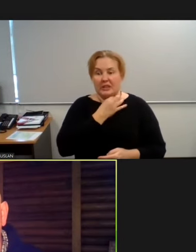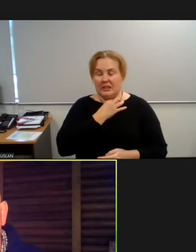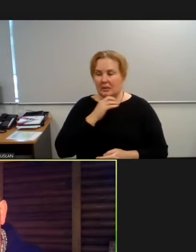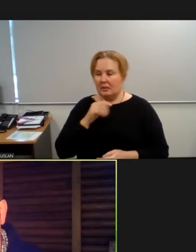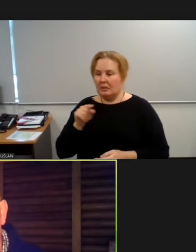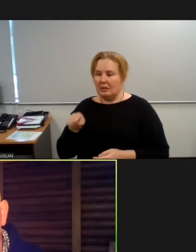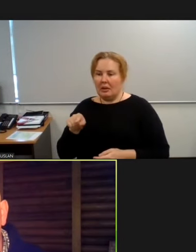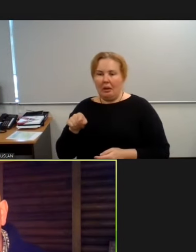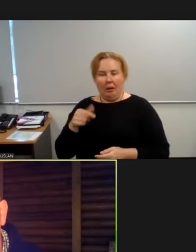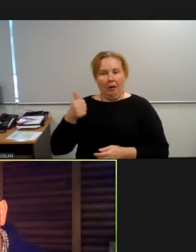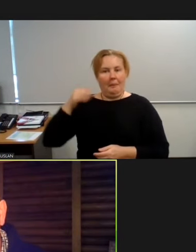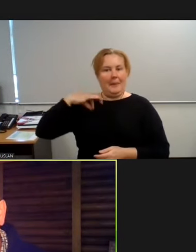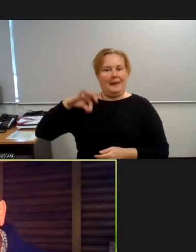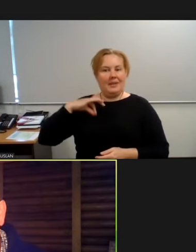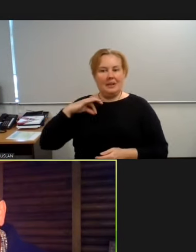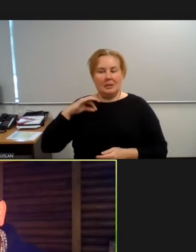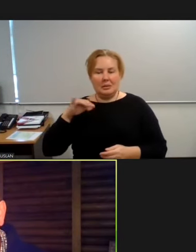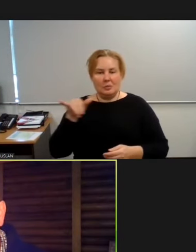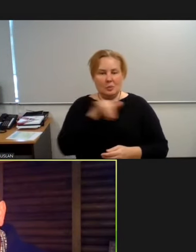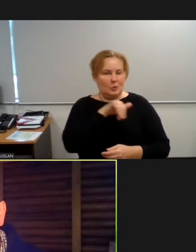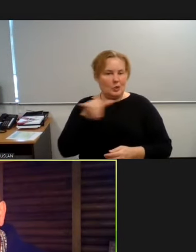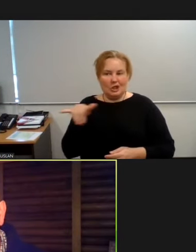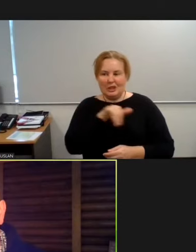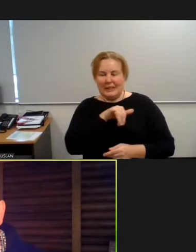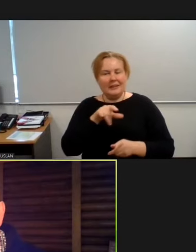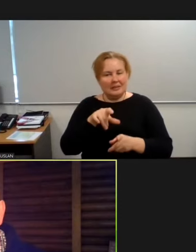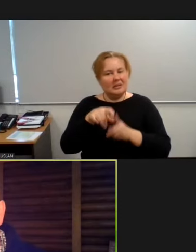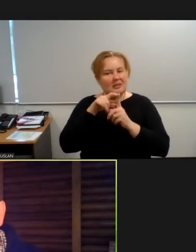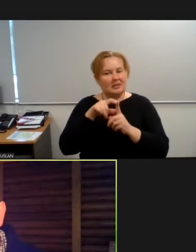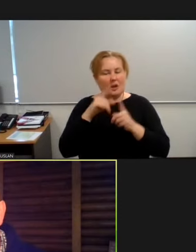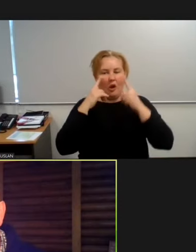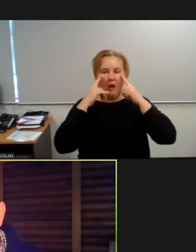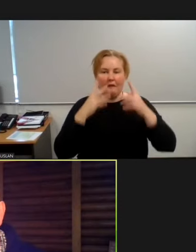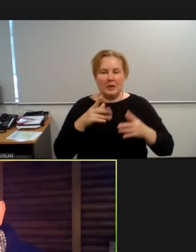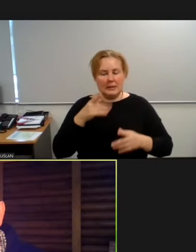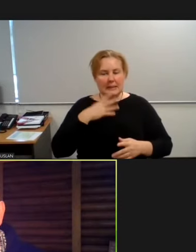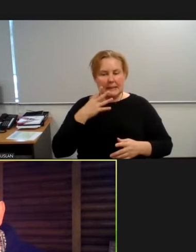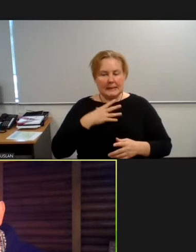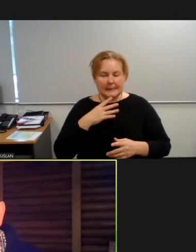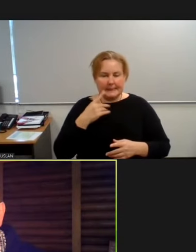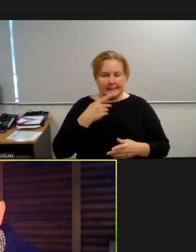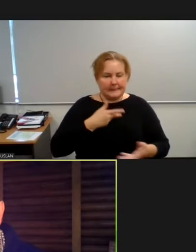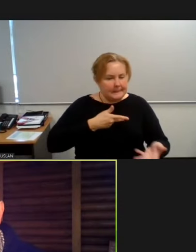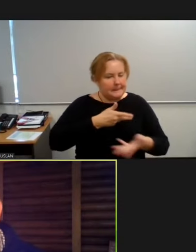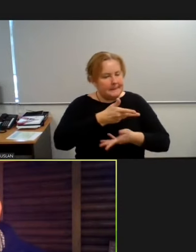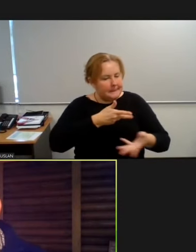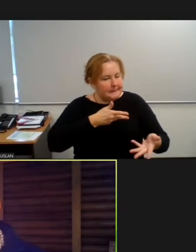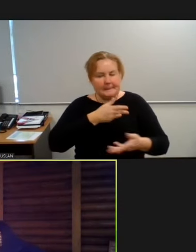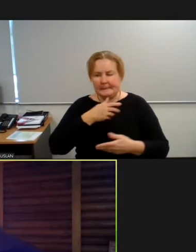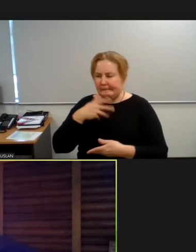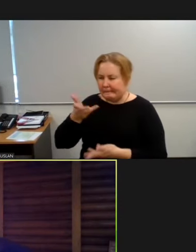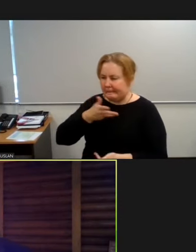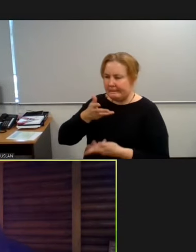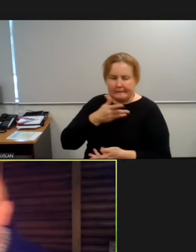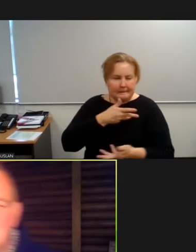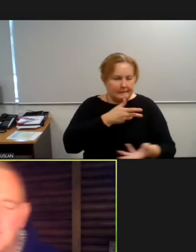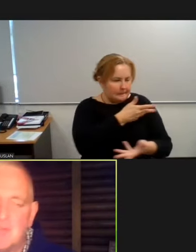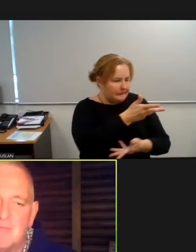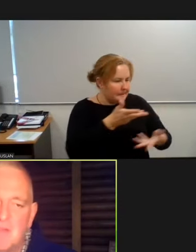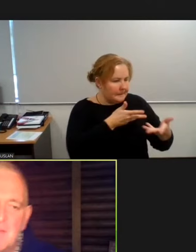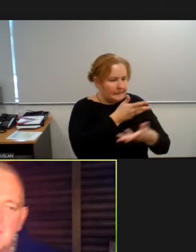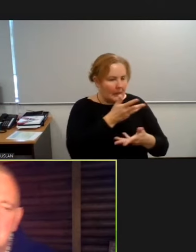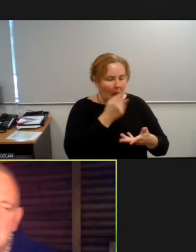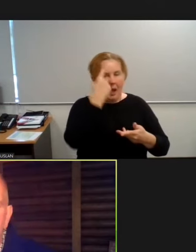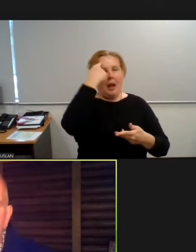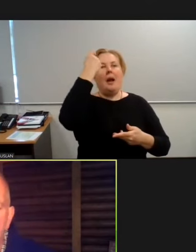often hard. And what I found is quite useful just to talk it through with people, and usually they will come up with the